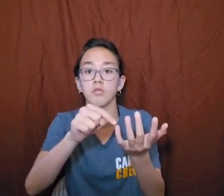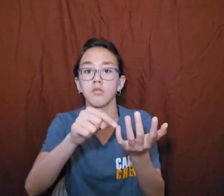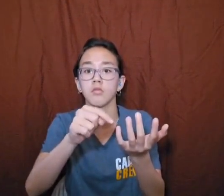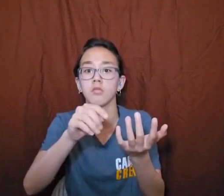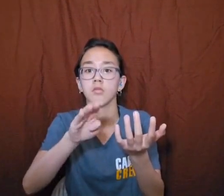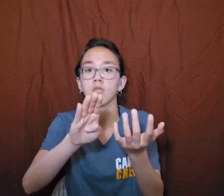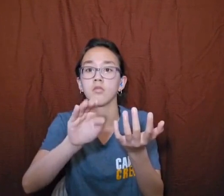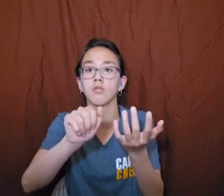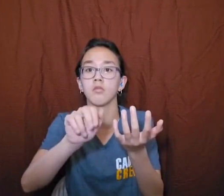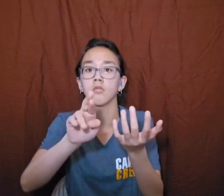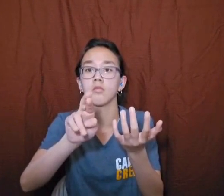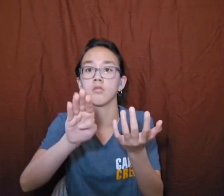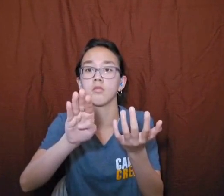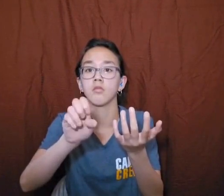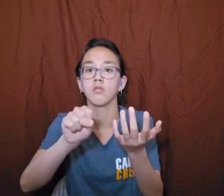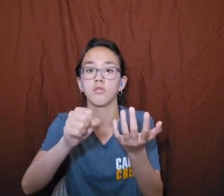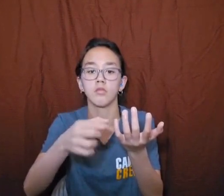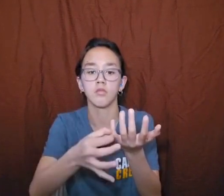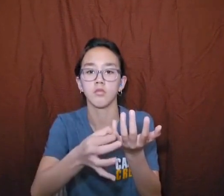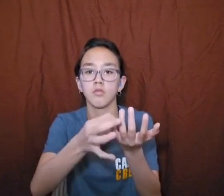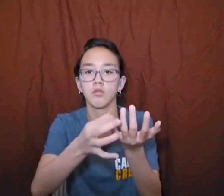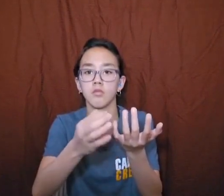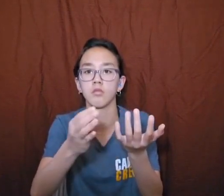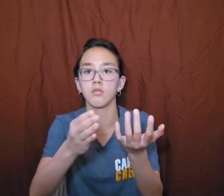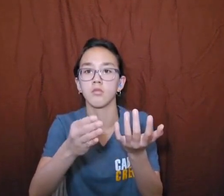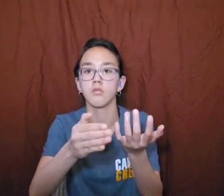they release that barb,